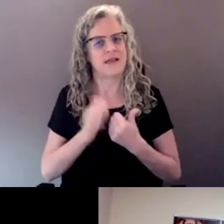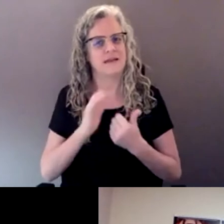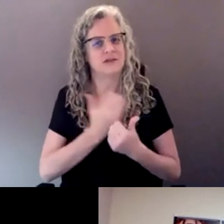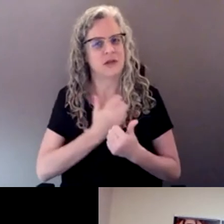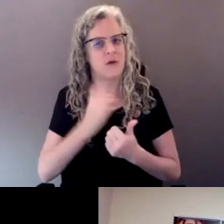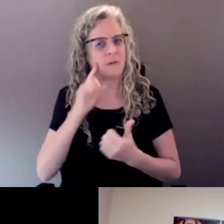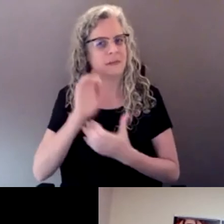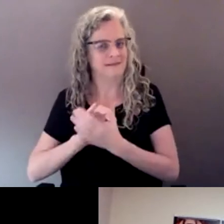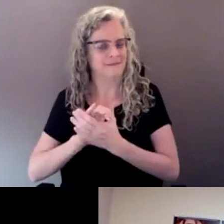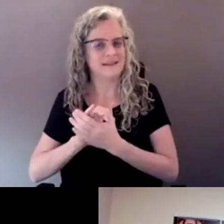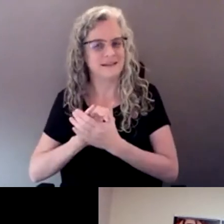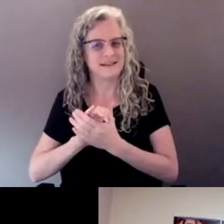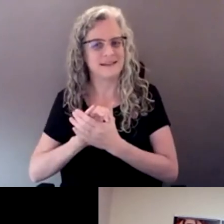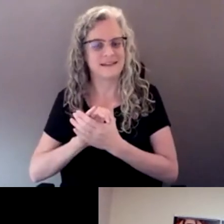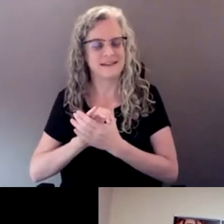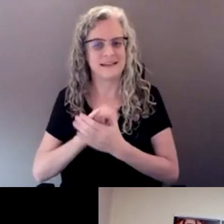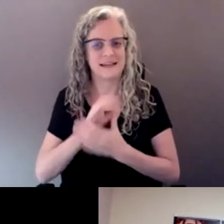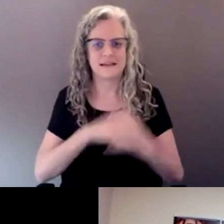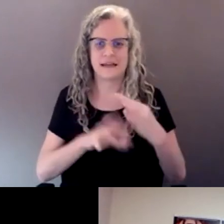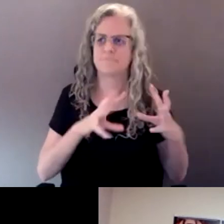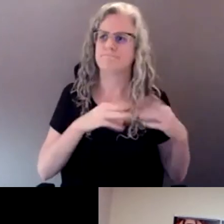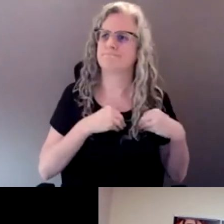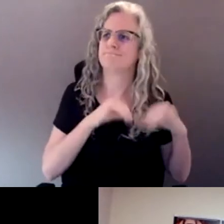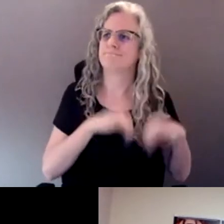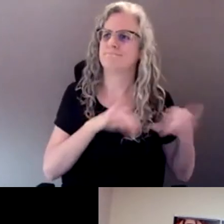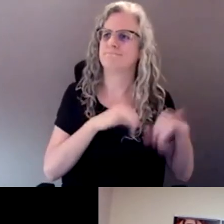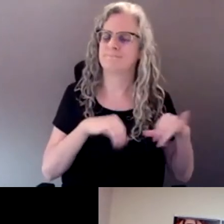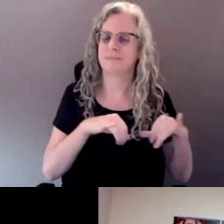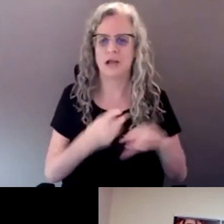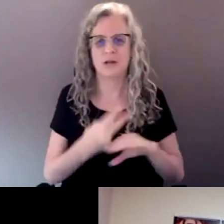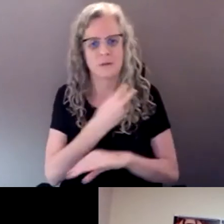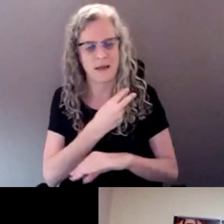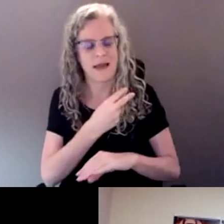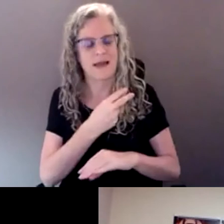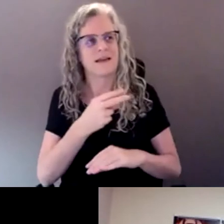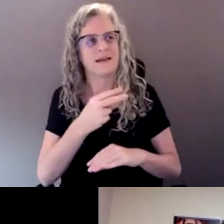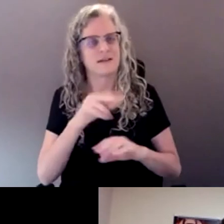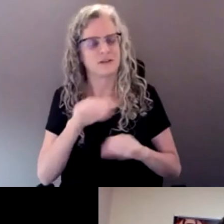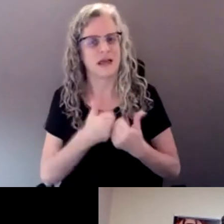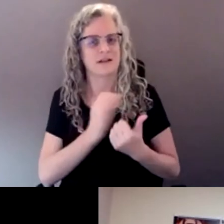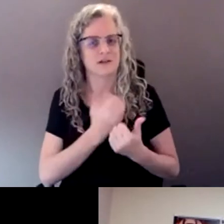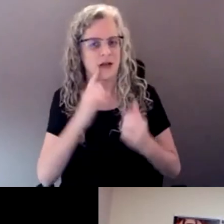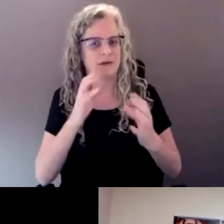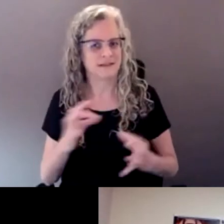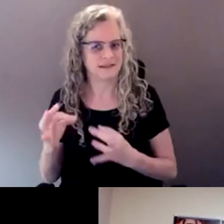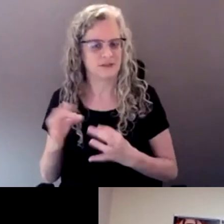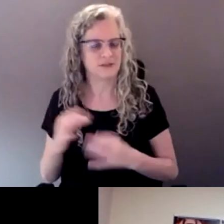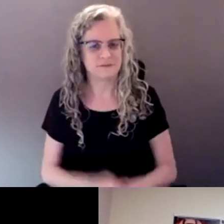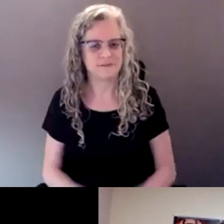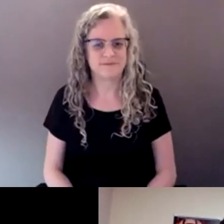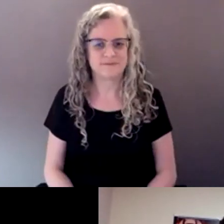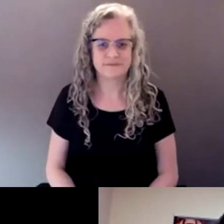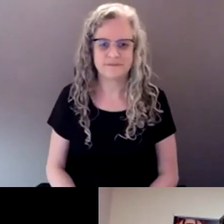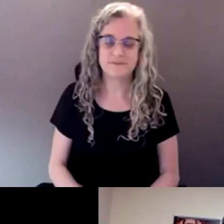what I'm doing. But it's a potential to question our certainties. That's the antidote. As a professional historian